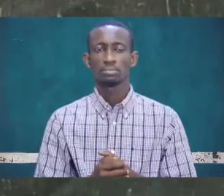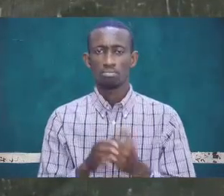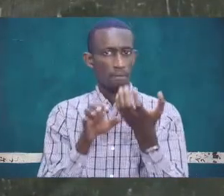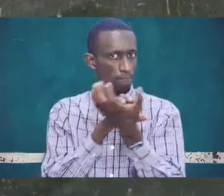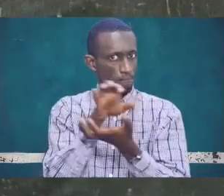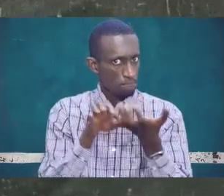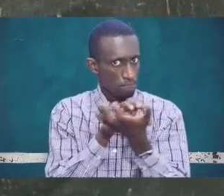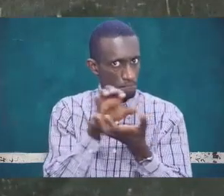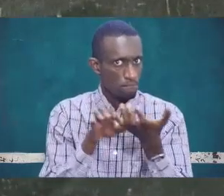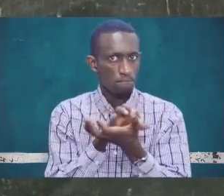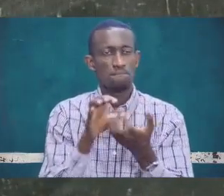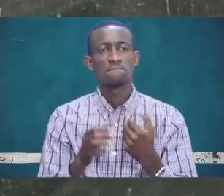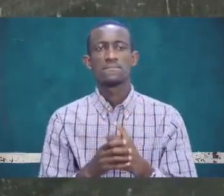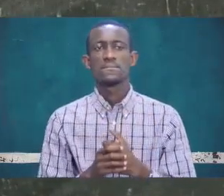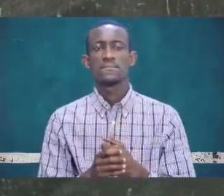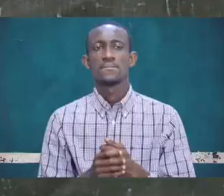mixtures.